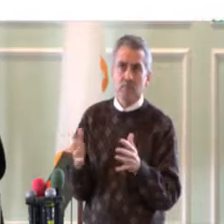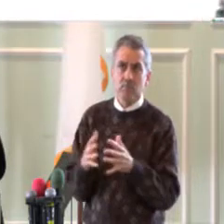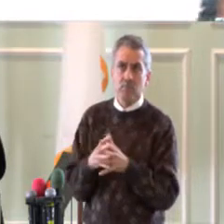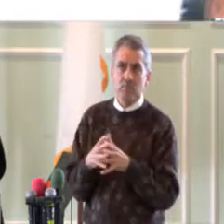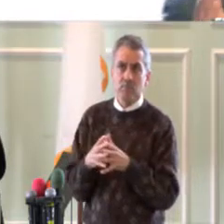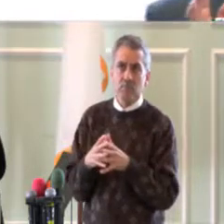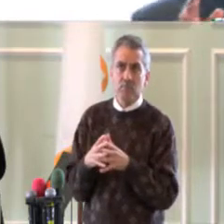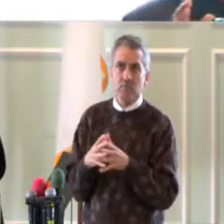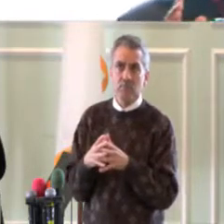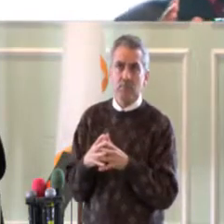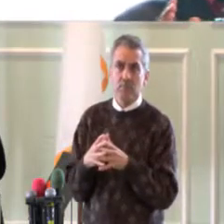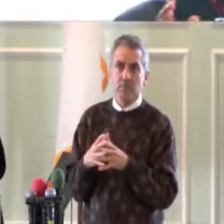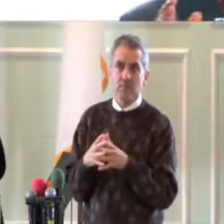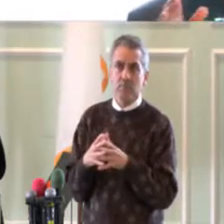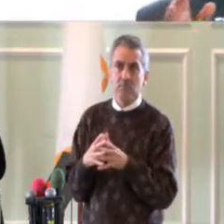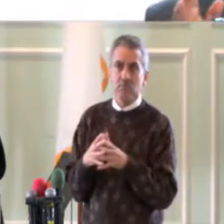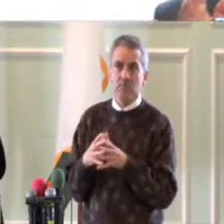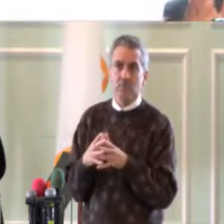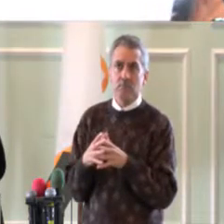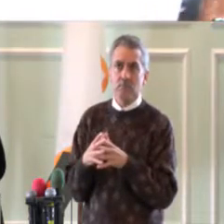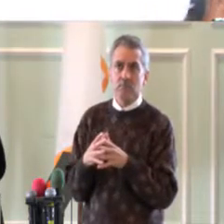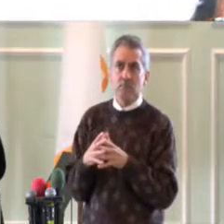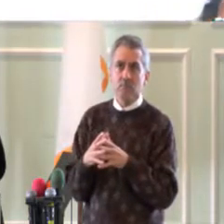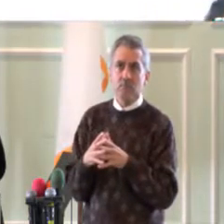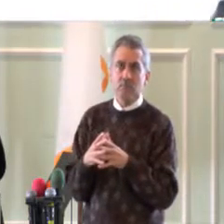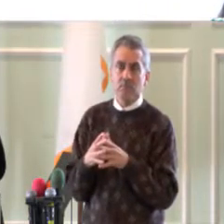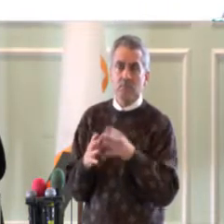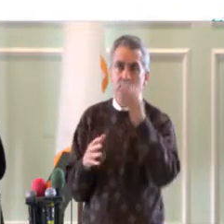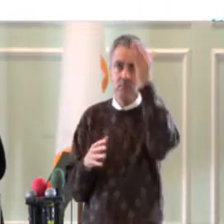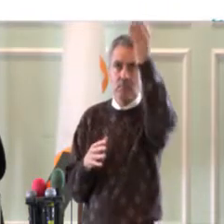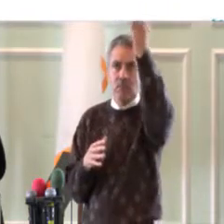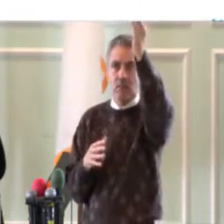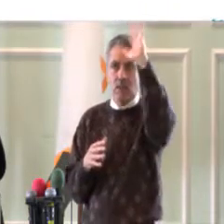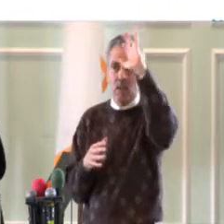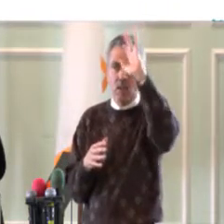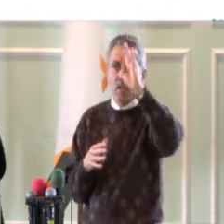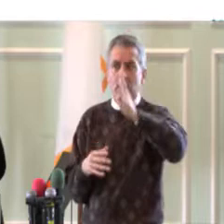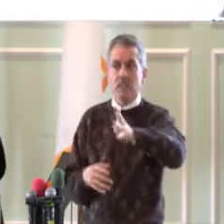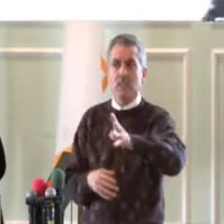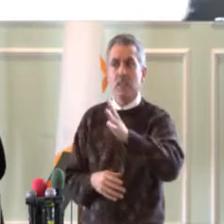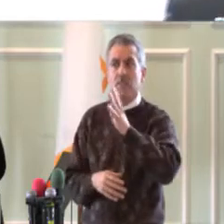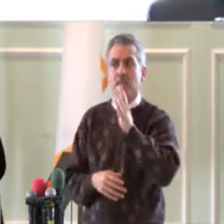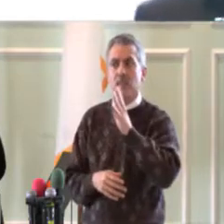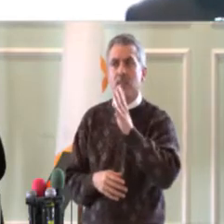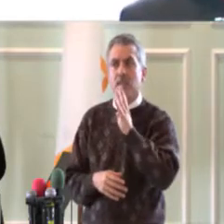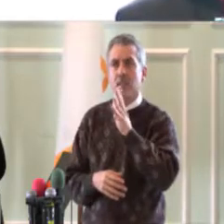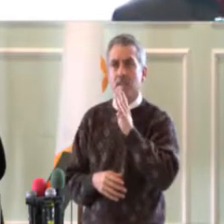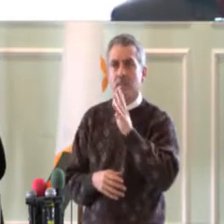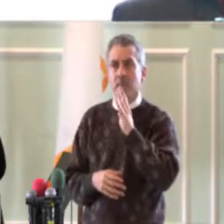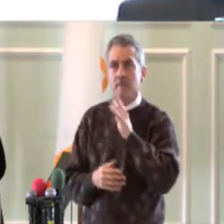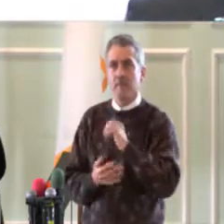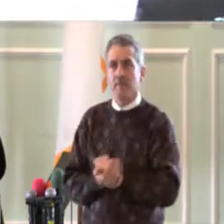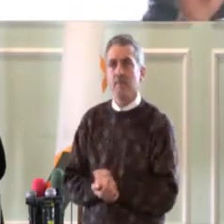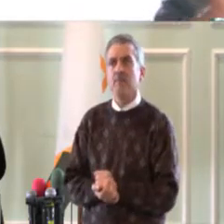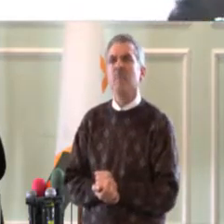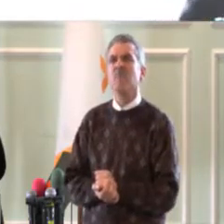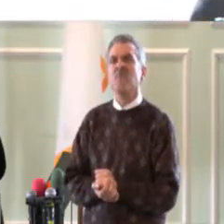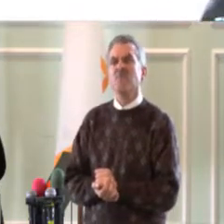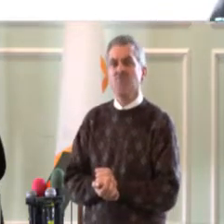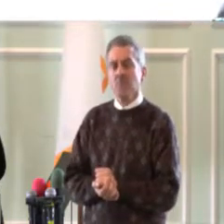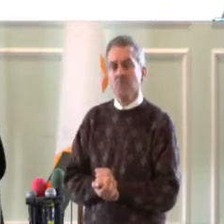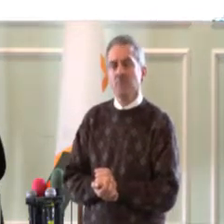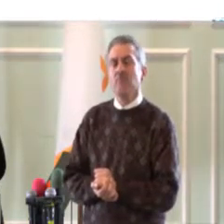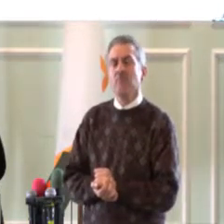The important thing is that God finally speaks. And that's my first point. God